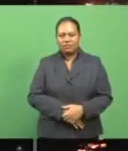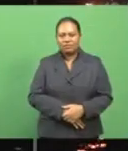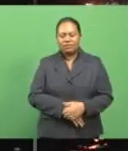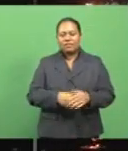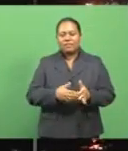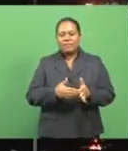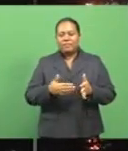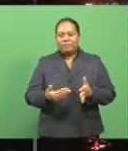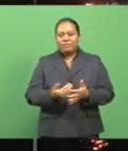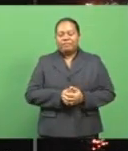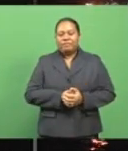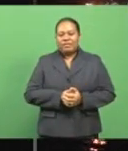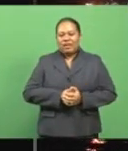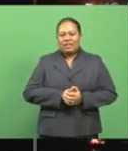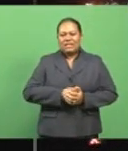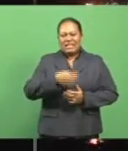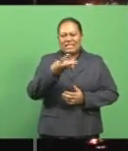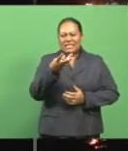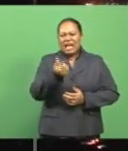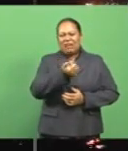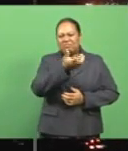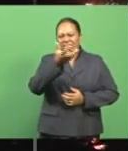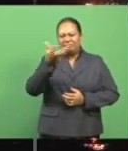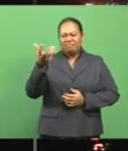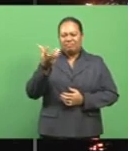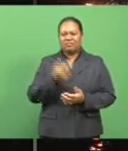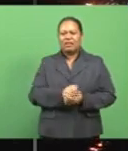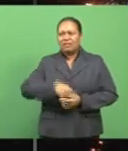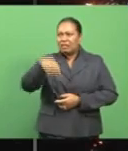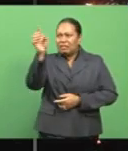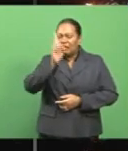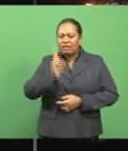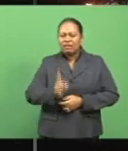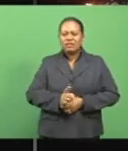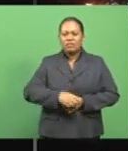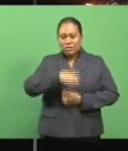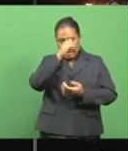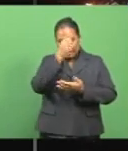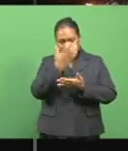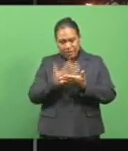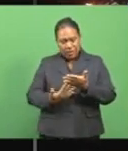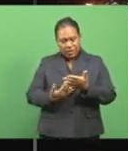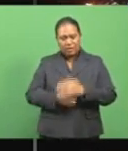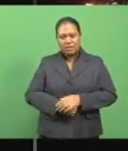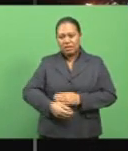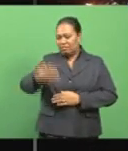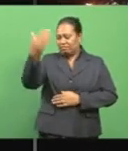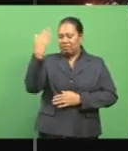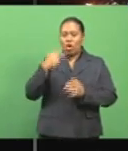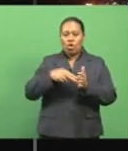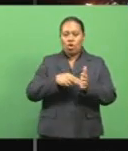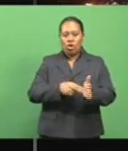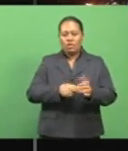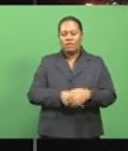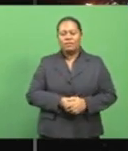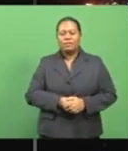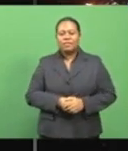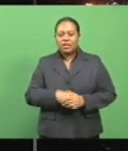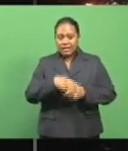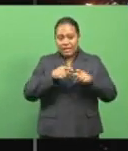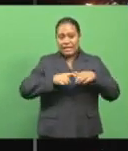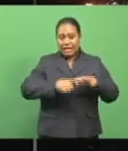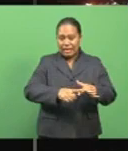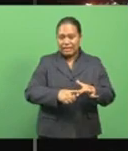Cloudy periods with some showers and isolated thunderstorms were experienced over the northern division and eastern